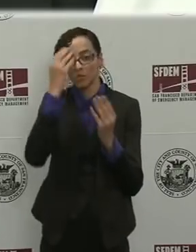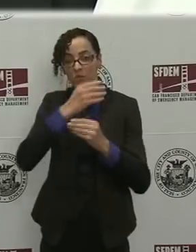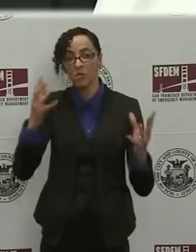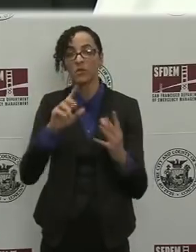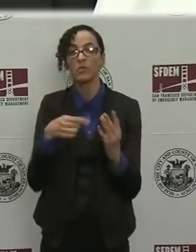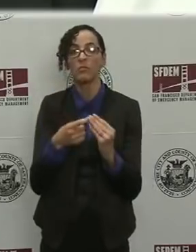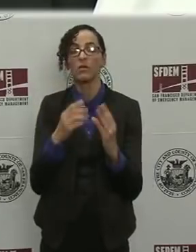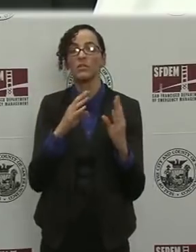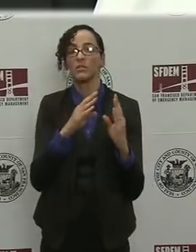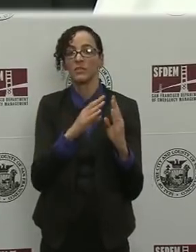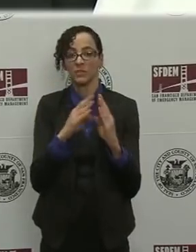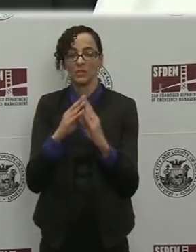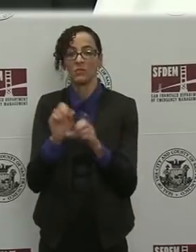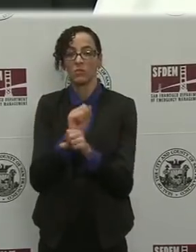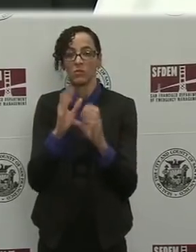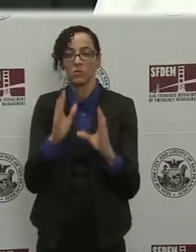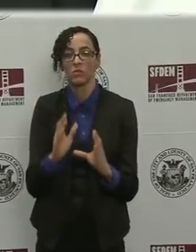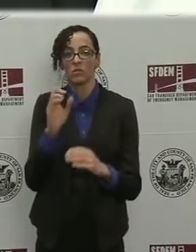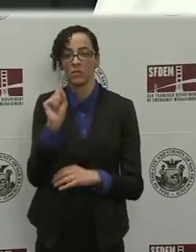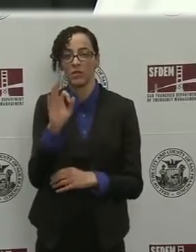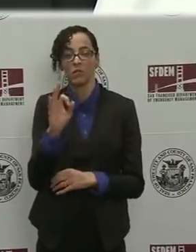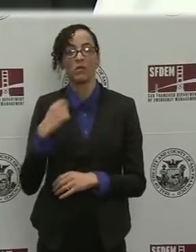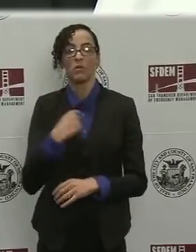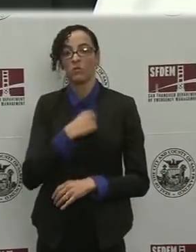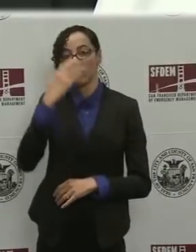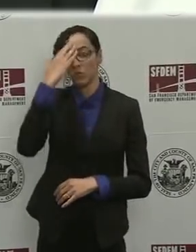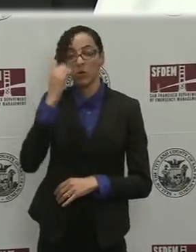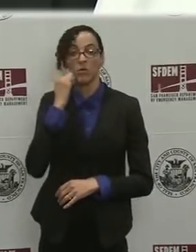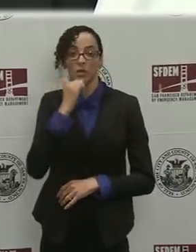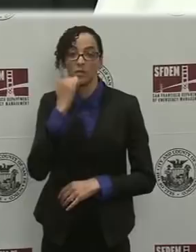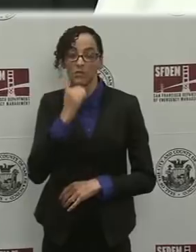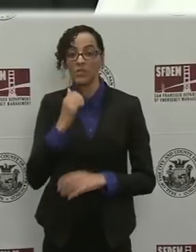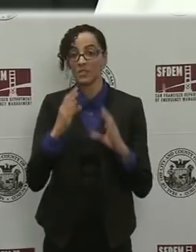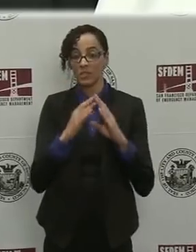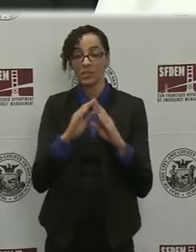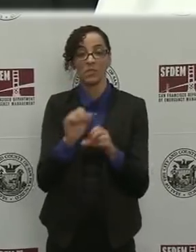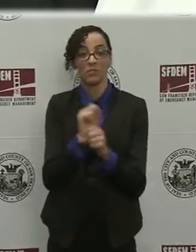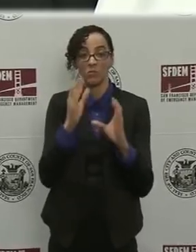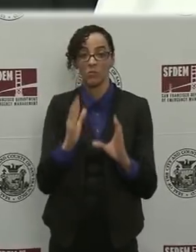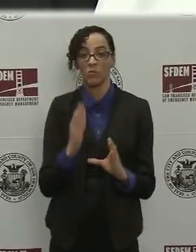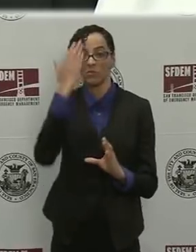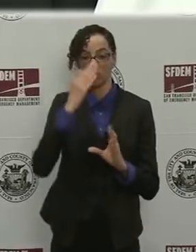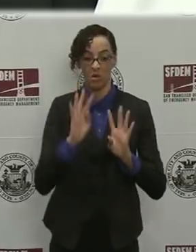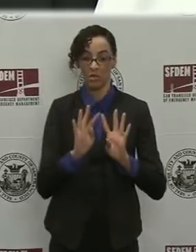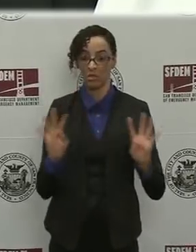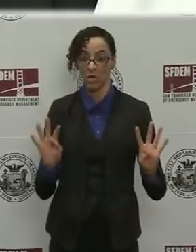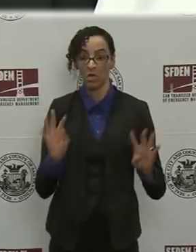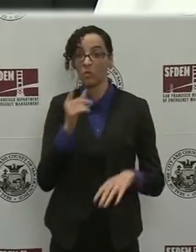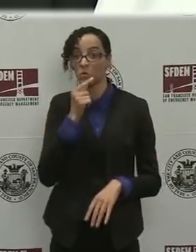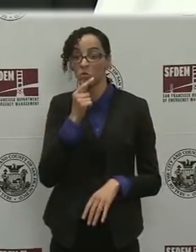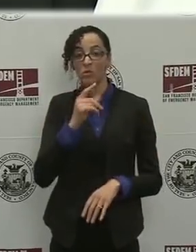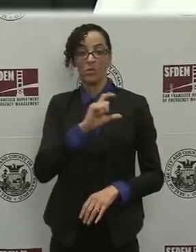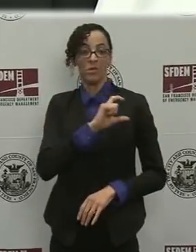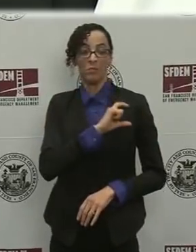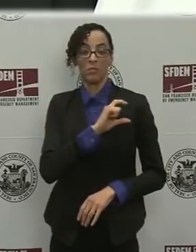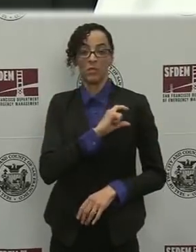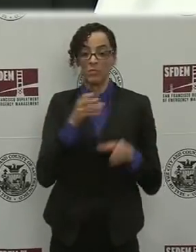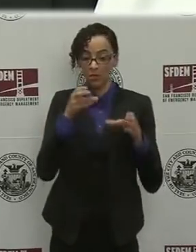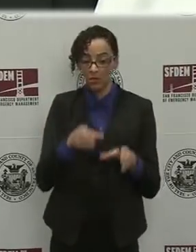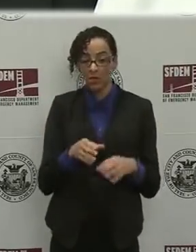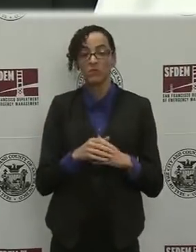people who are working, city employees who are on the front lines. Our police officers,